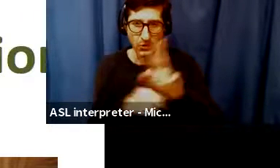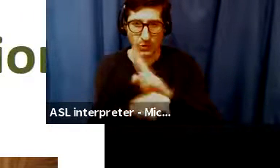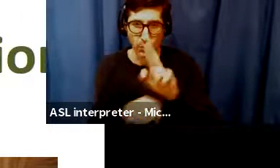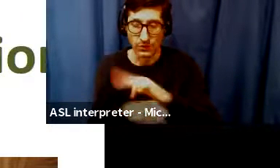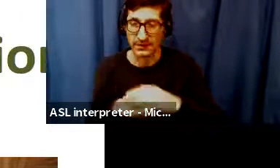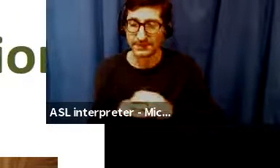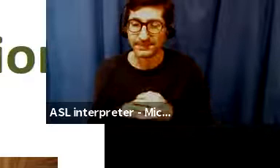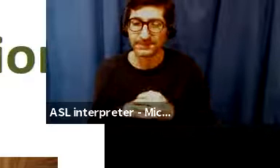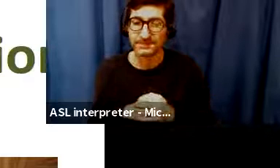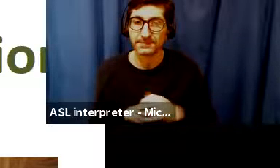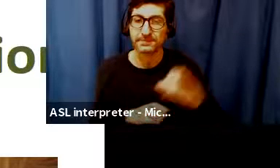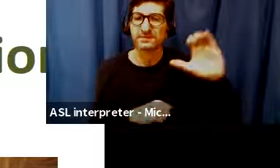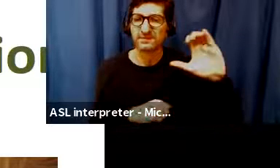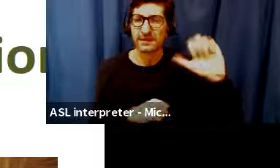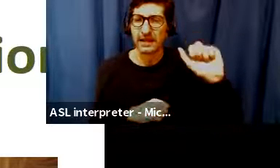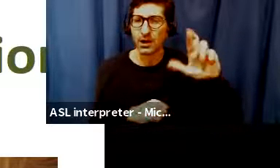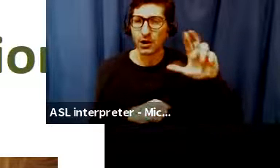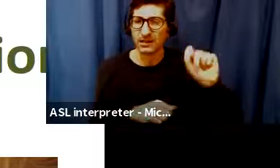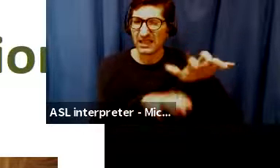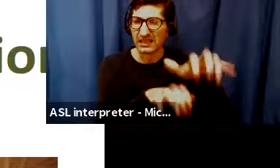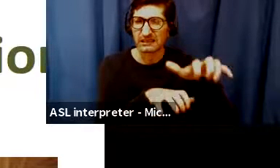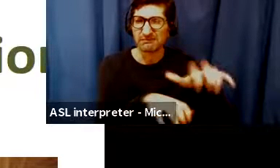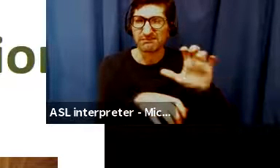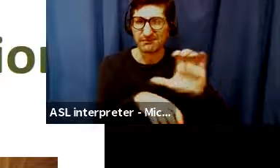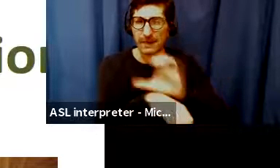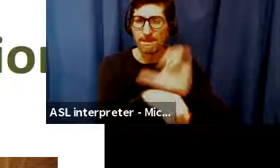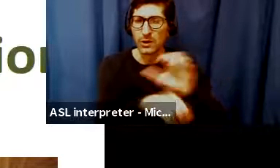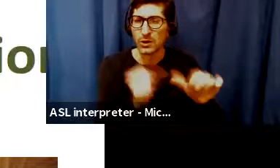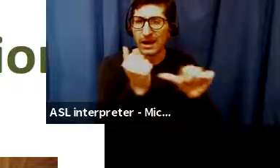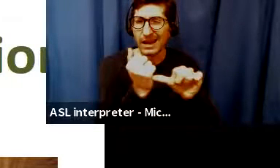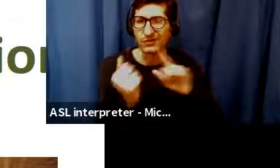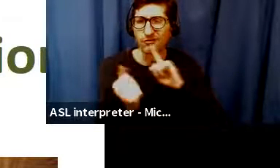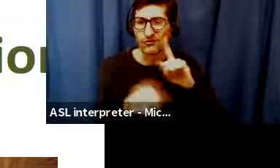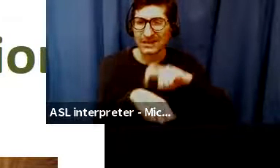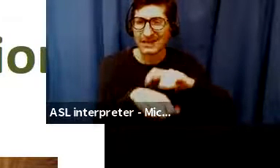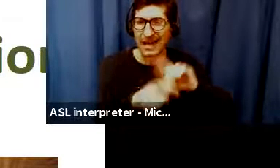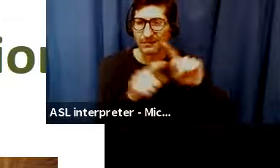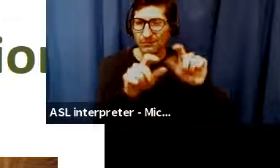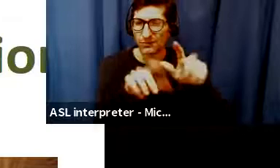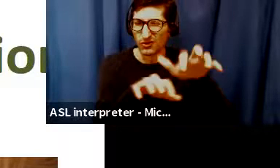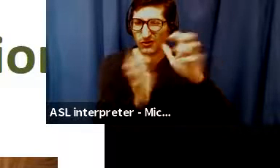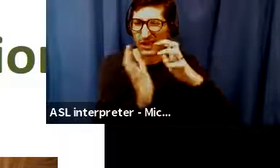Computer aided real-time transcription. So this auxiliary service,